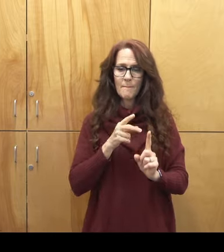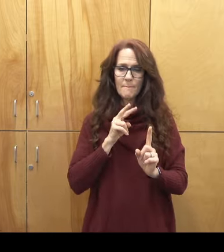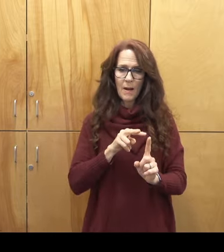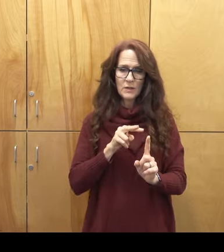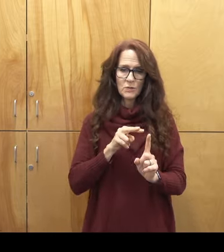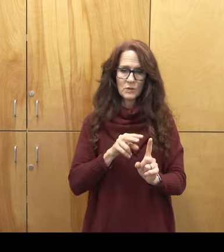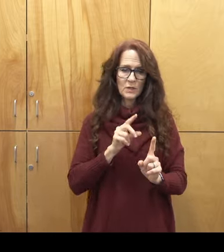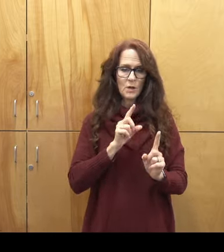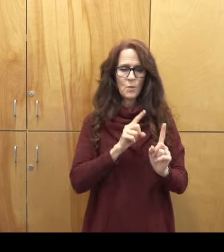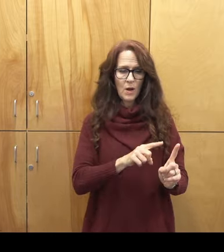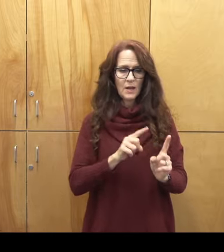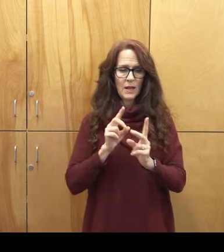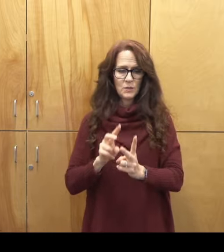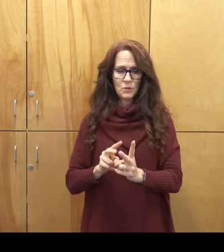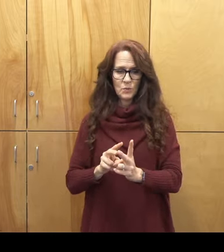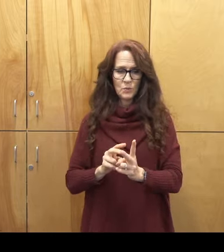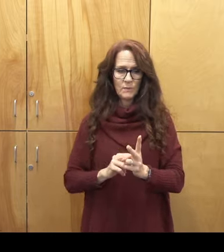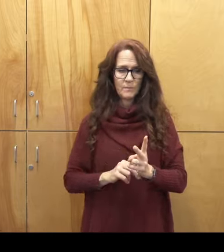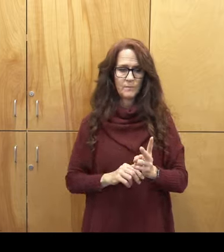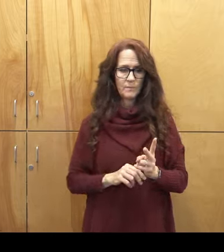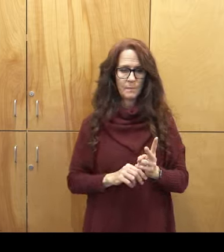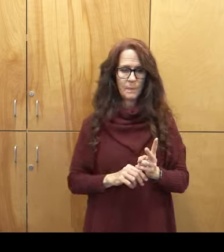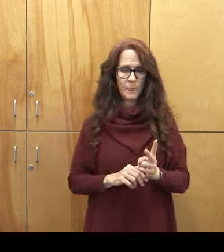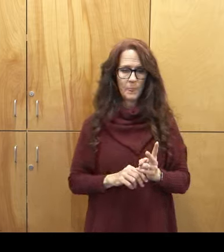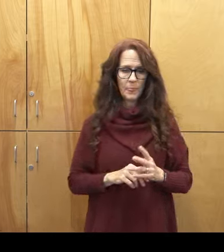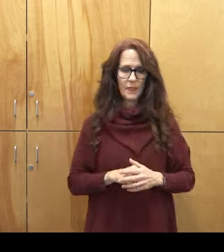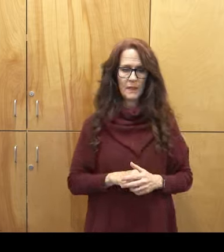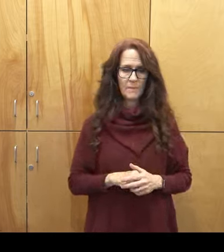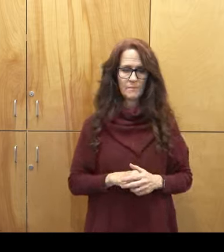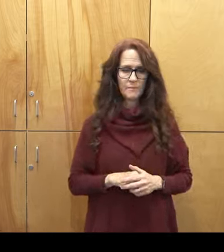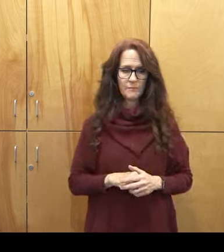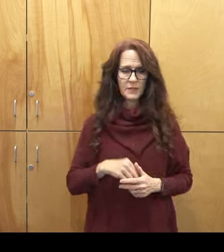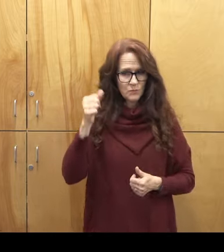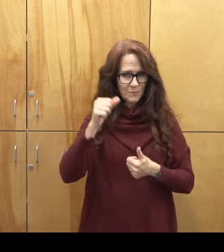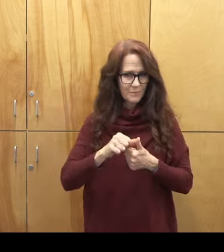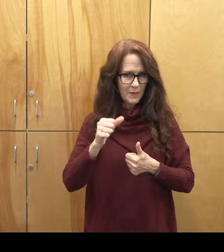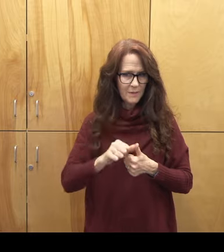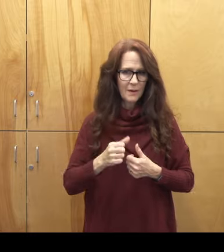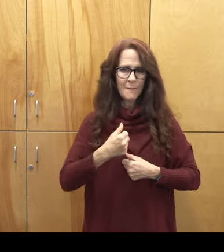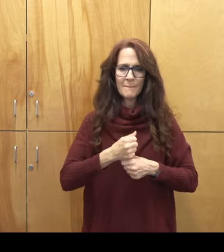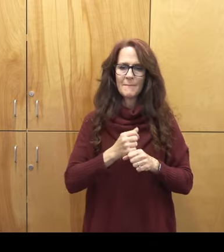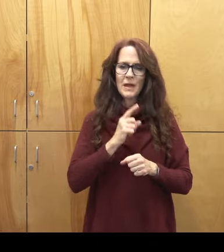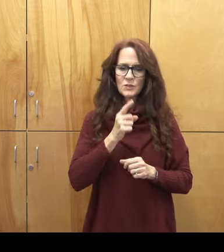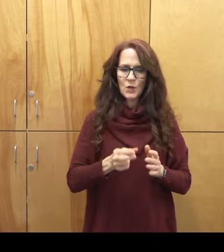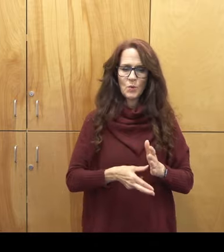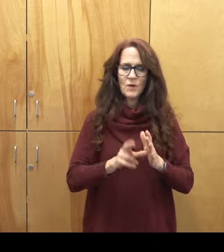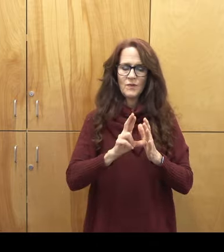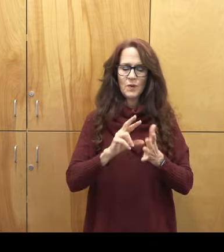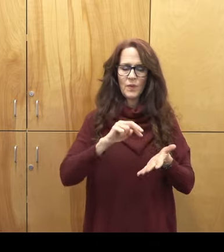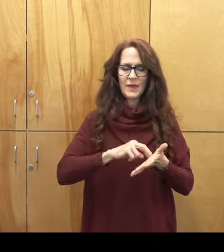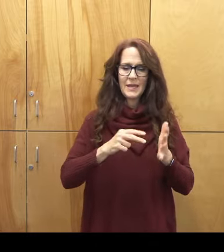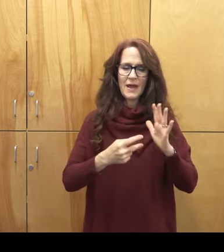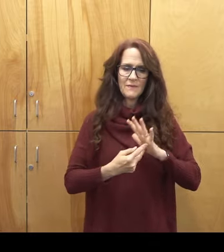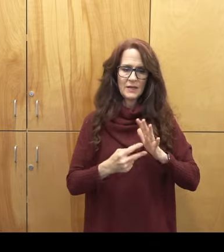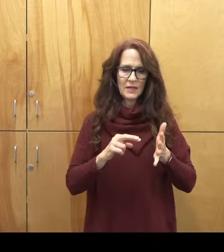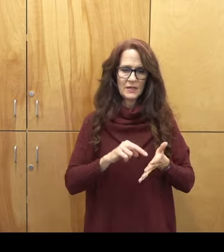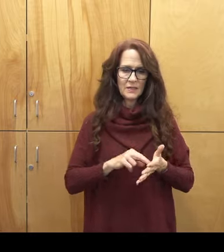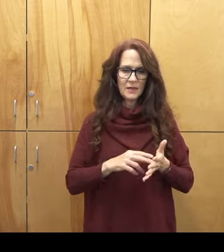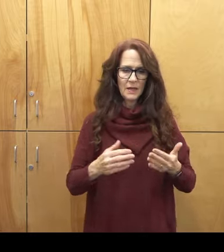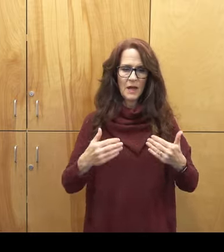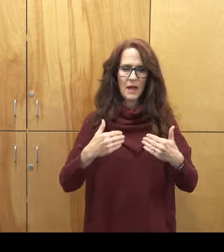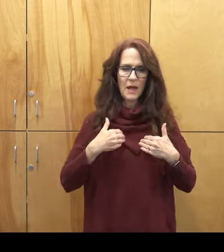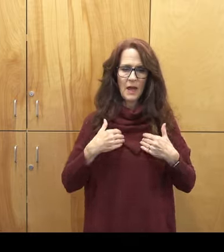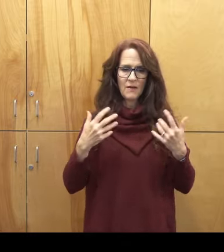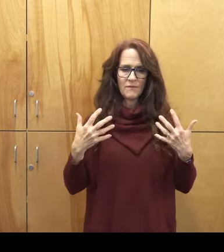1 and 2. And just as a refresher, we want to make sure that we review the definition so that we have